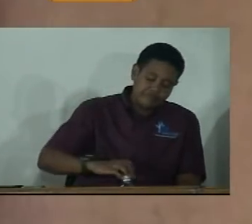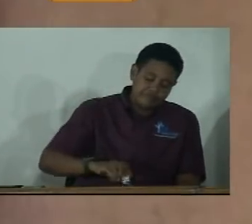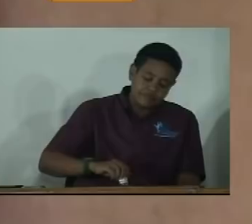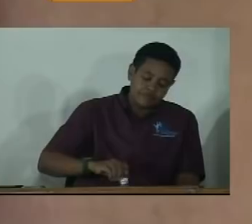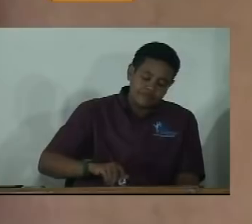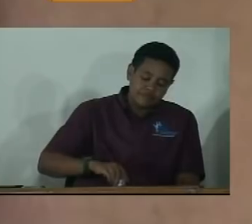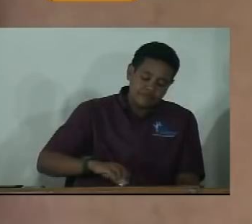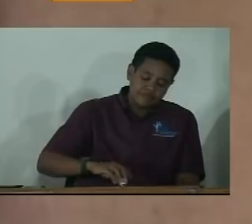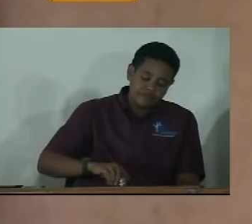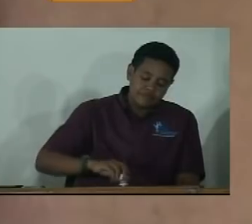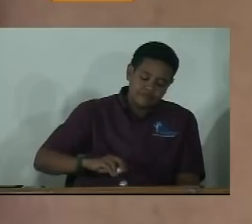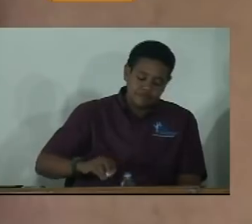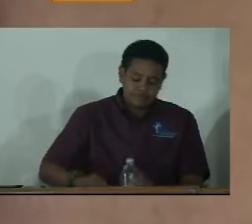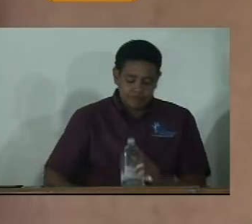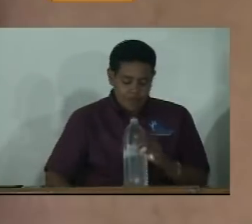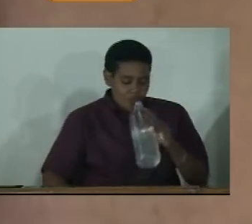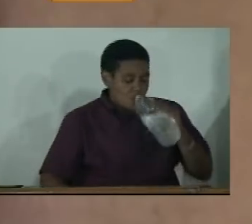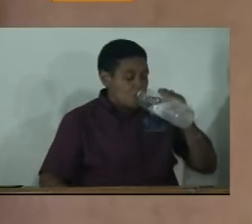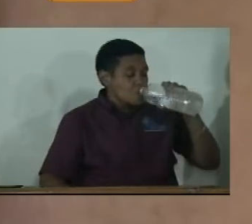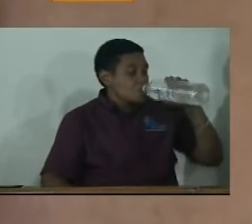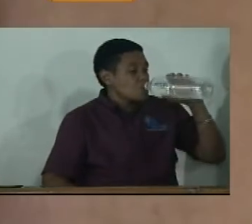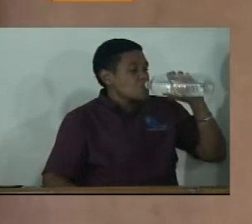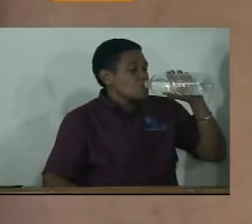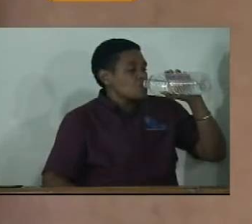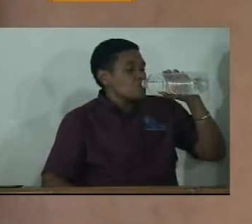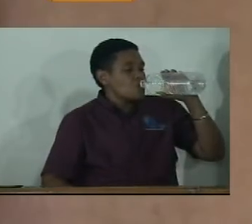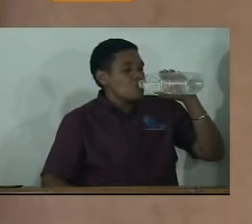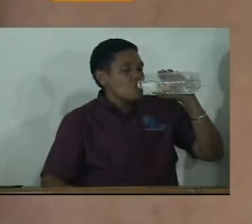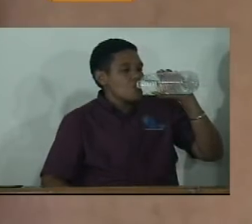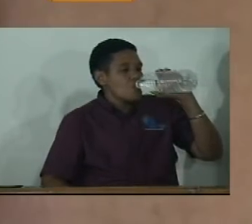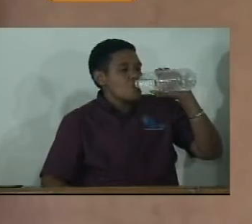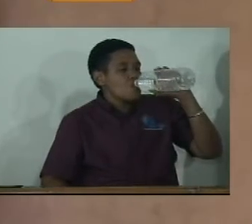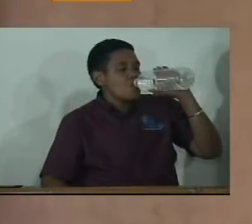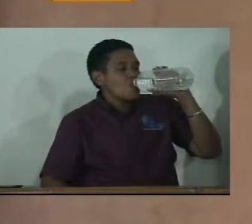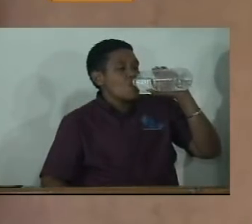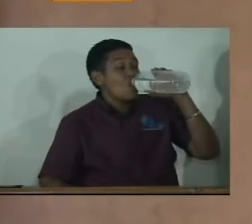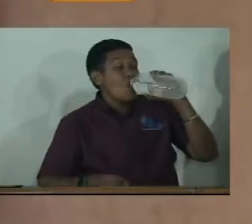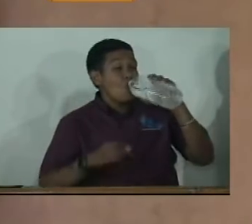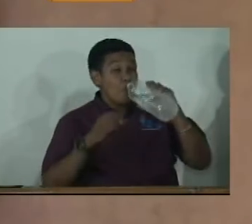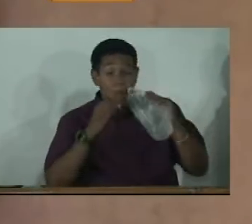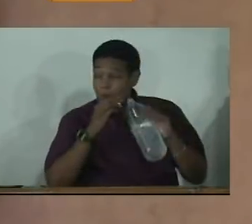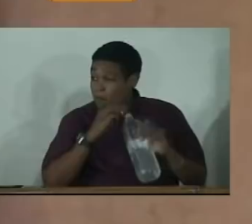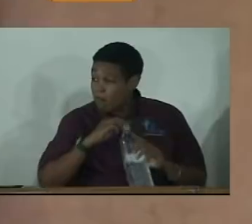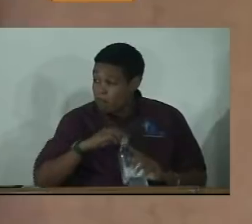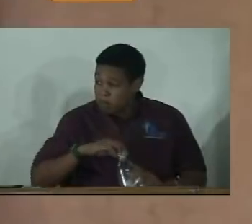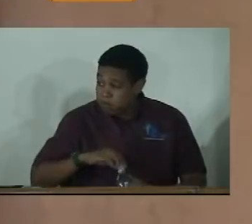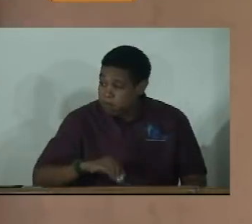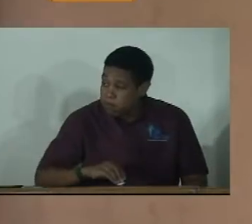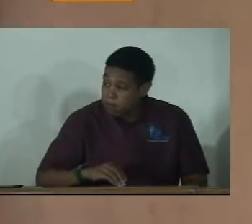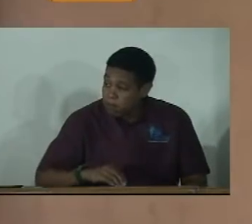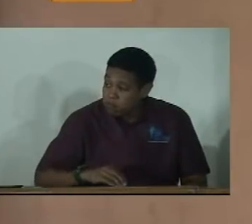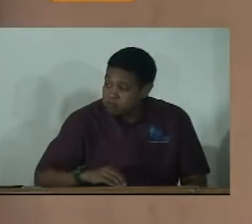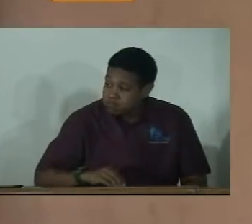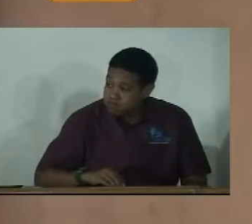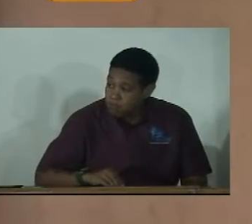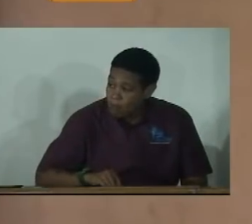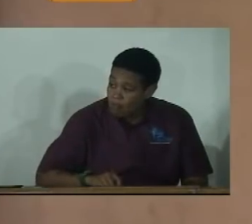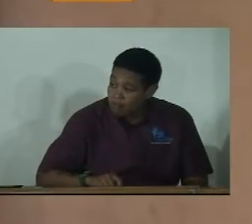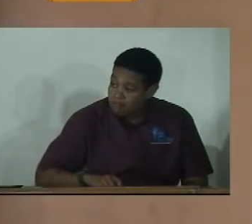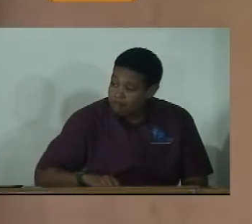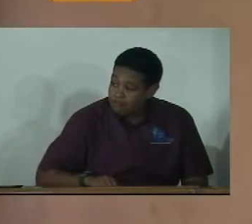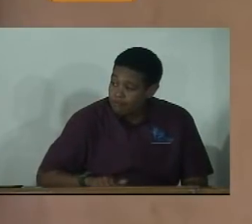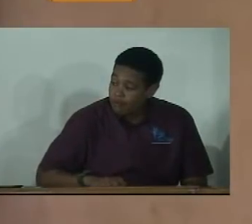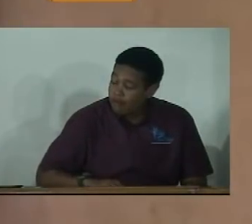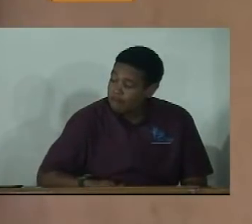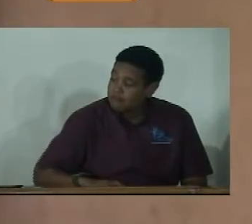production, during the course of the pandemic, their sales and, well, their production and